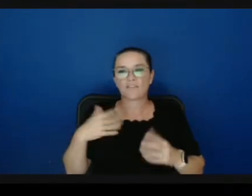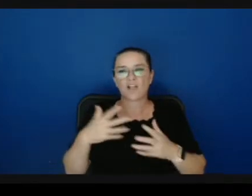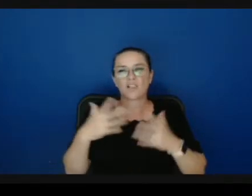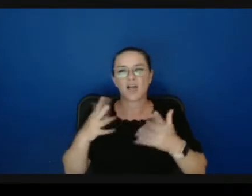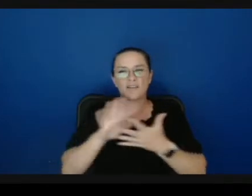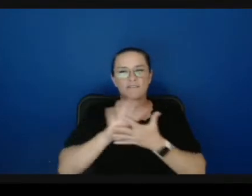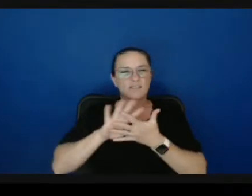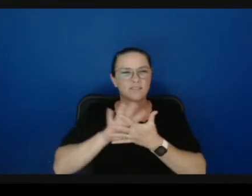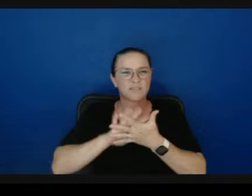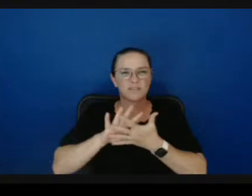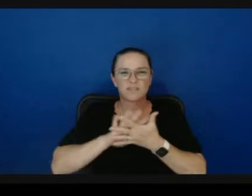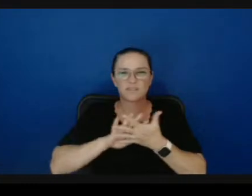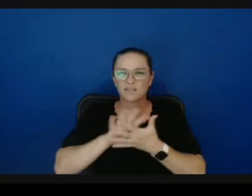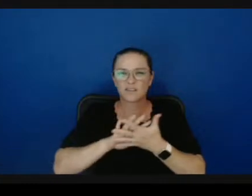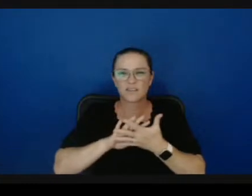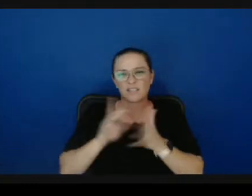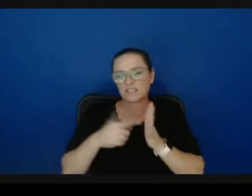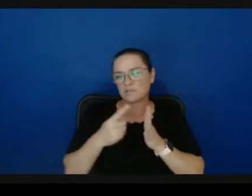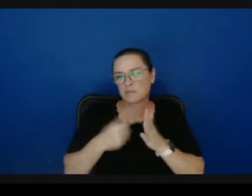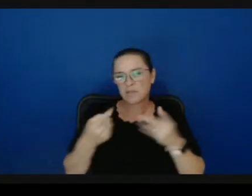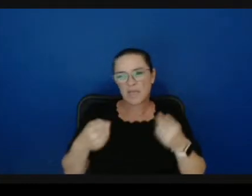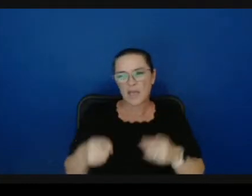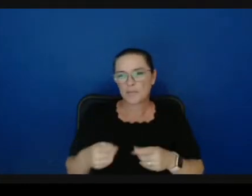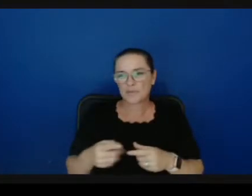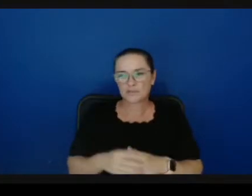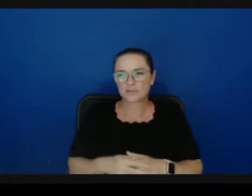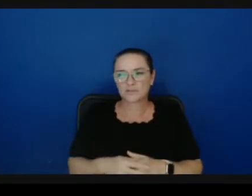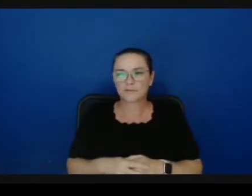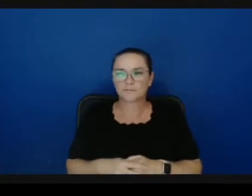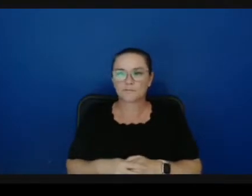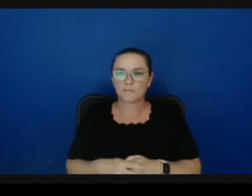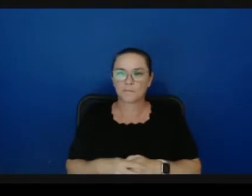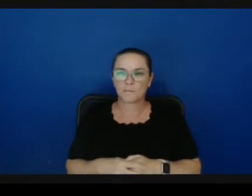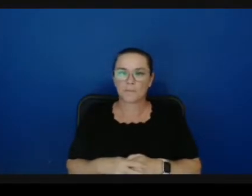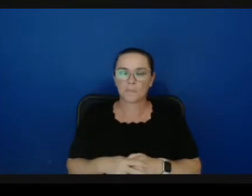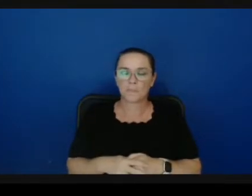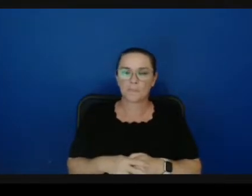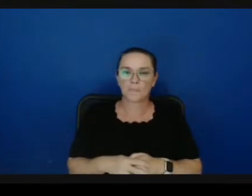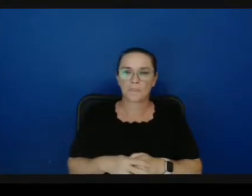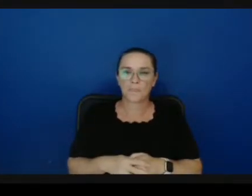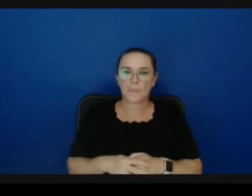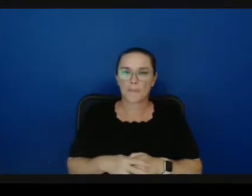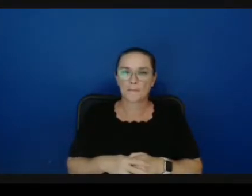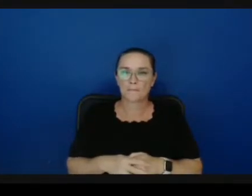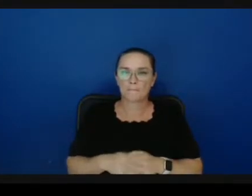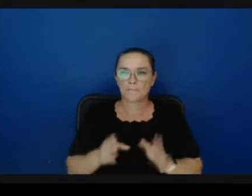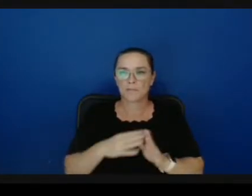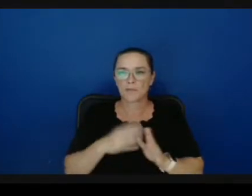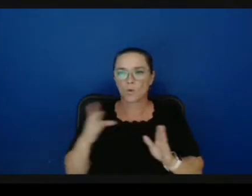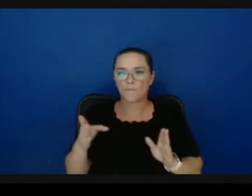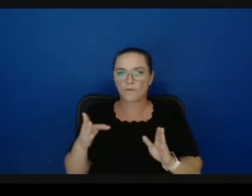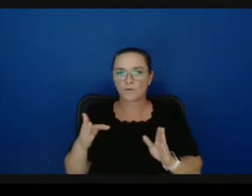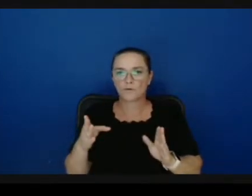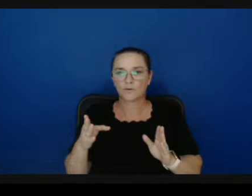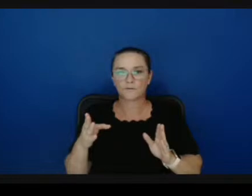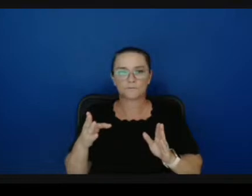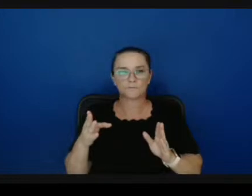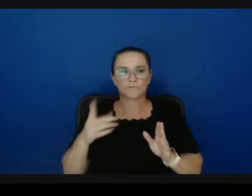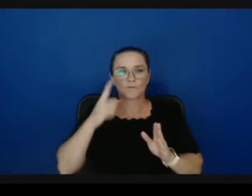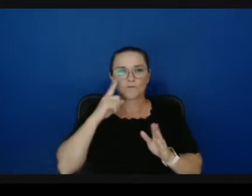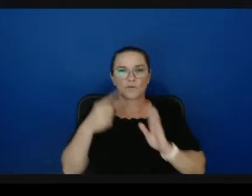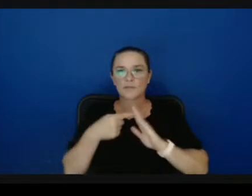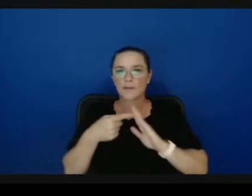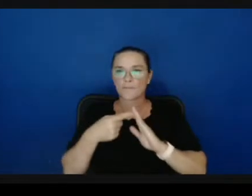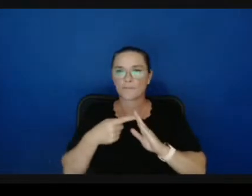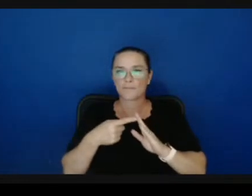lot of data in here. This sometimes happens when you look at the data in this manner, but let's keep going over. For example,